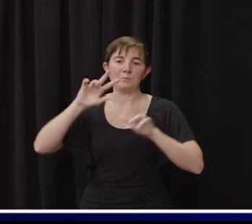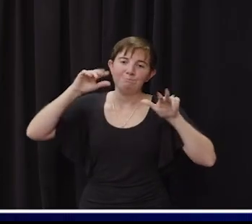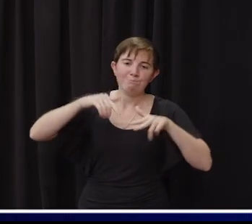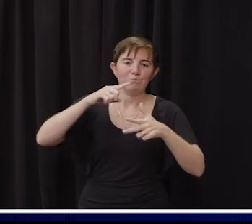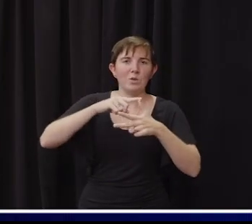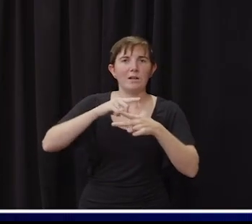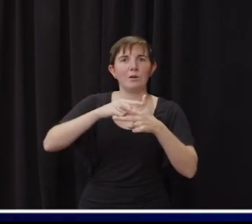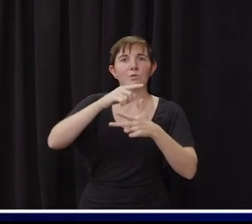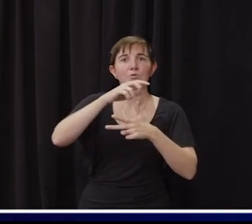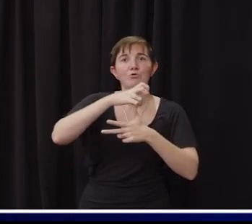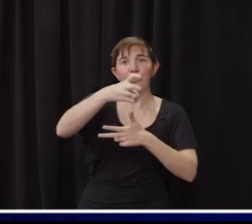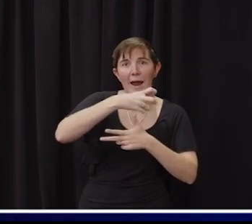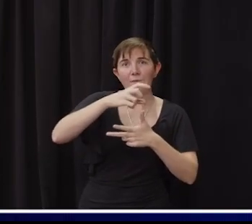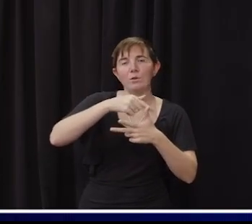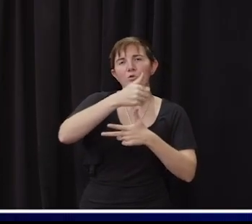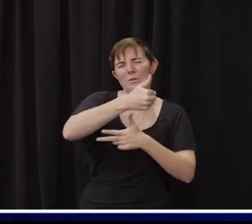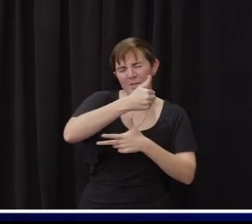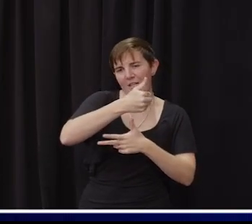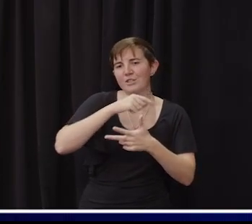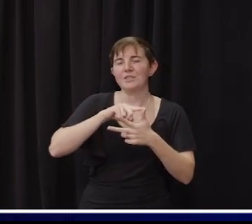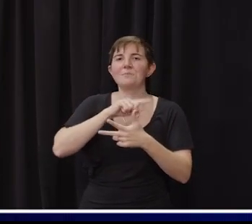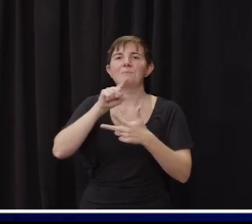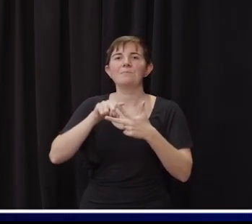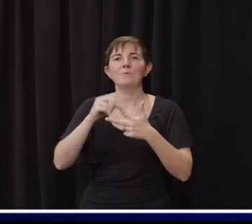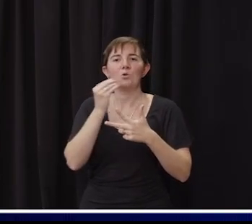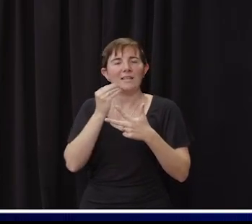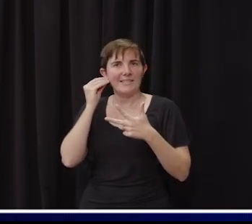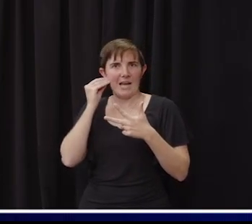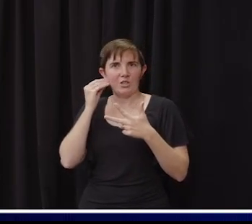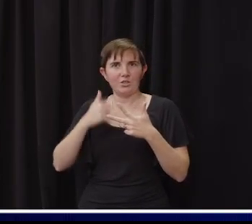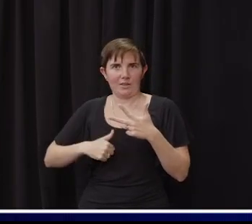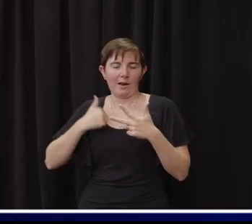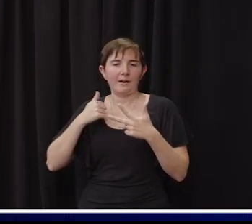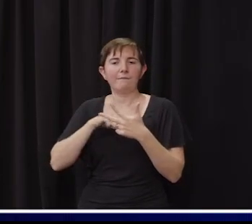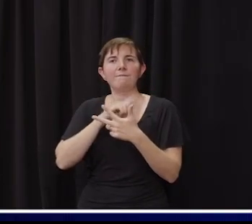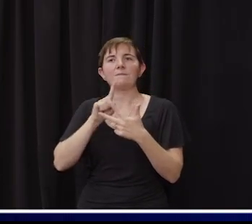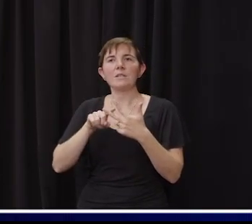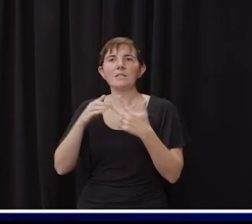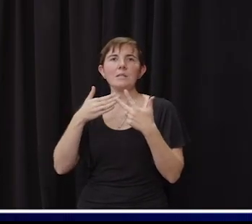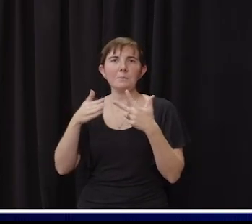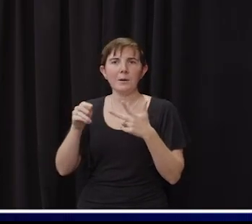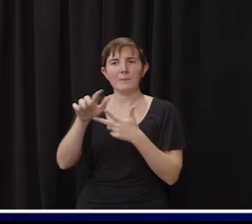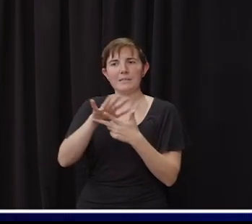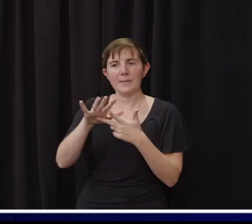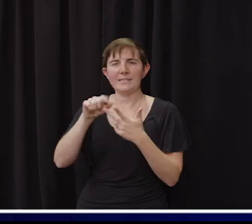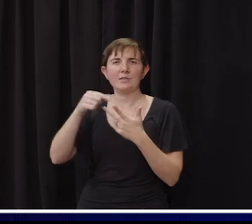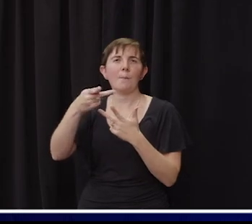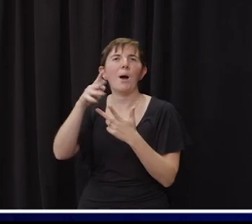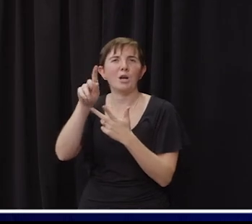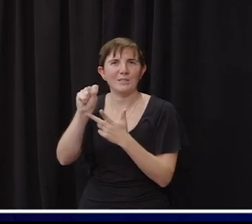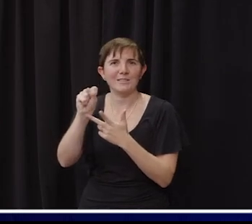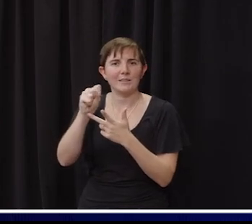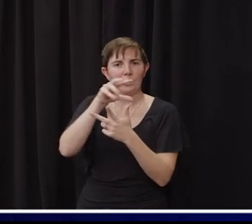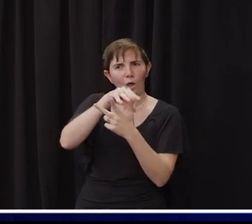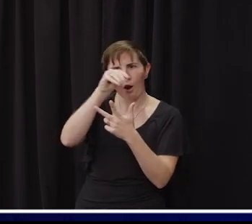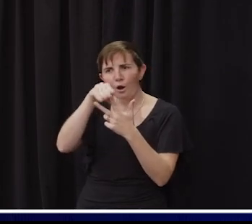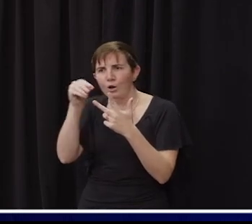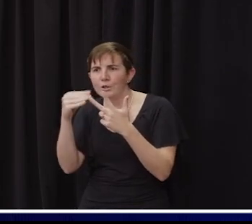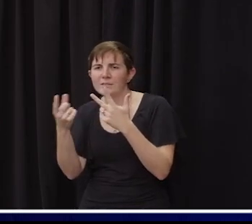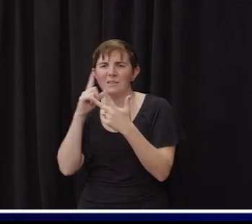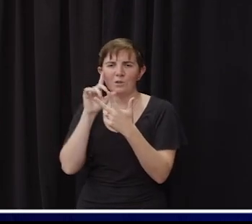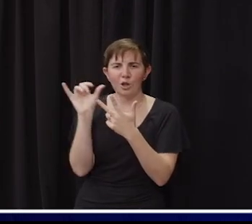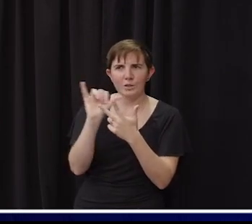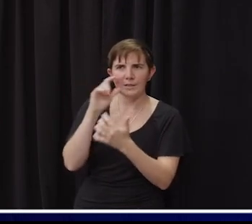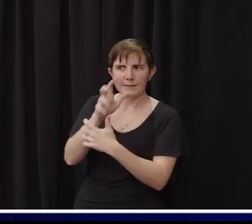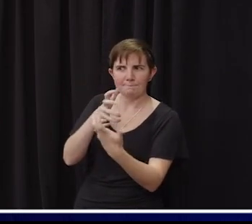travel and transportation. We're going to be looking at residential living and, of course, public spaces and parks, and learning about what these things could look